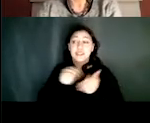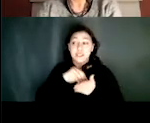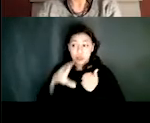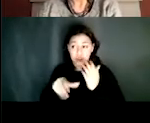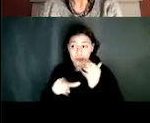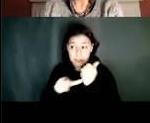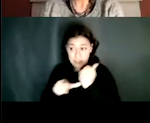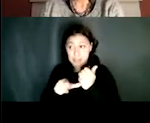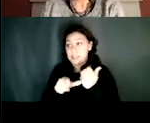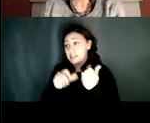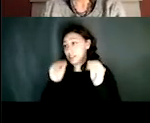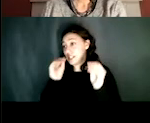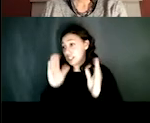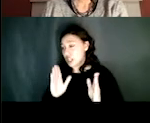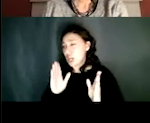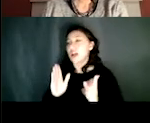how.